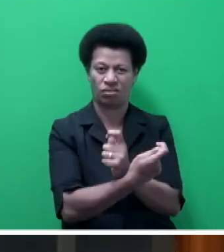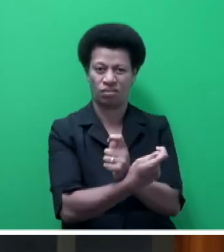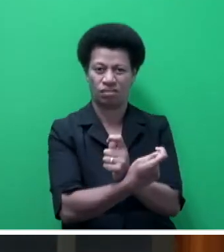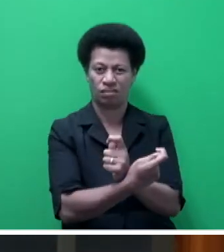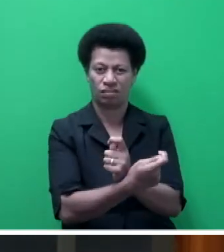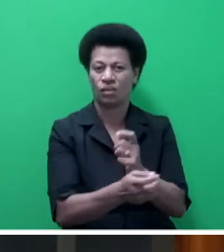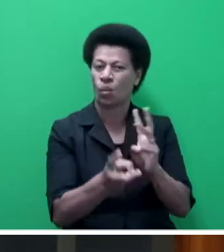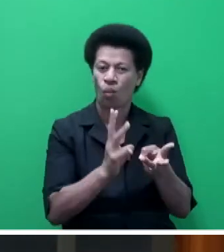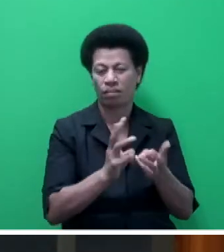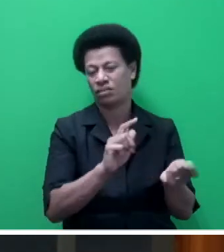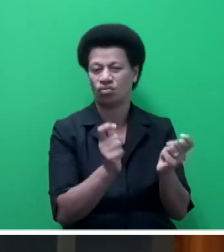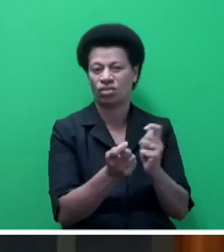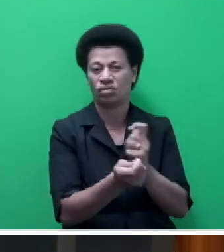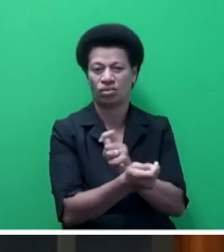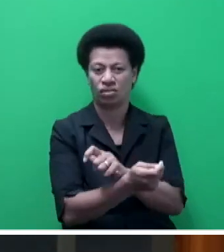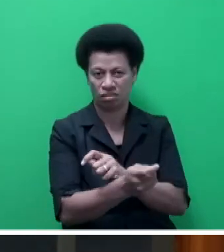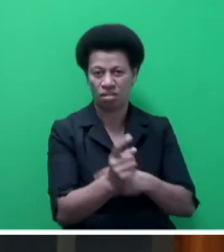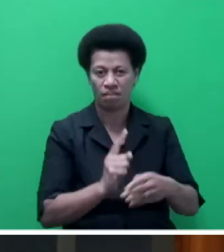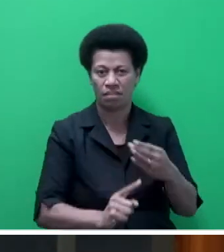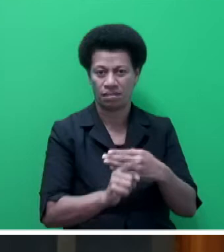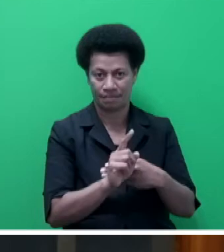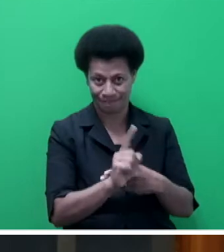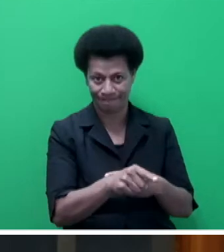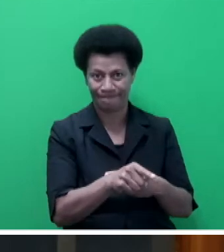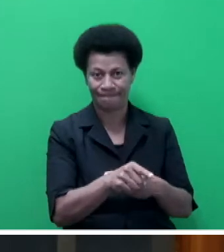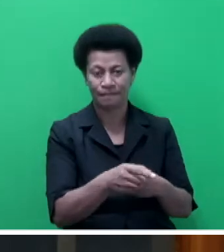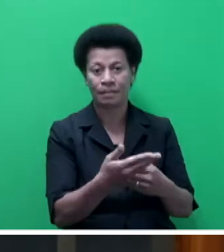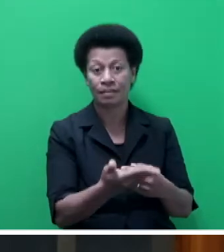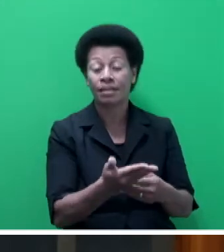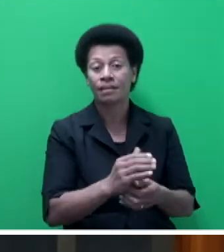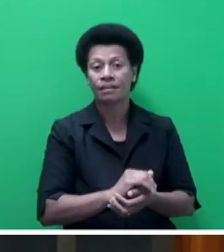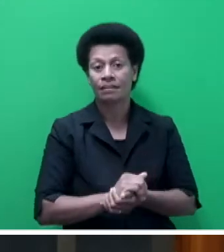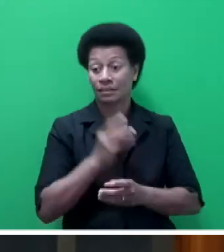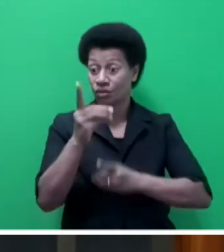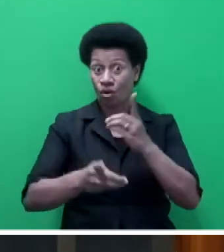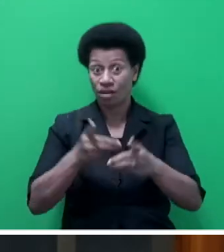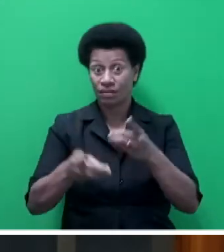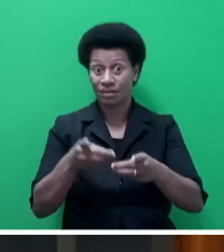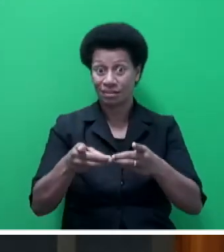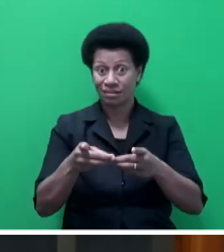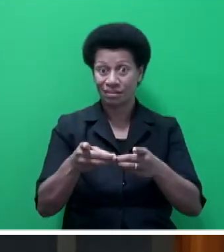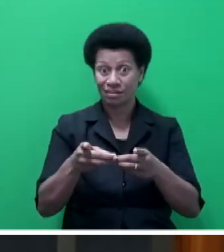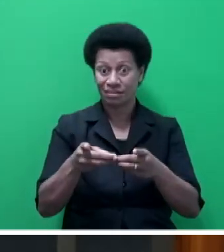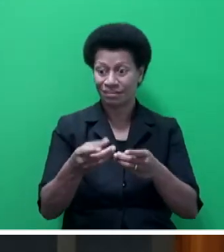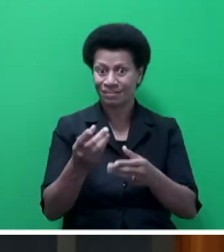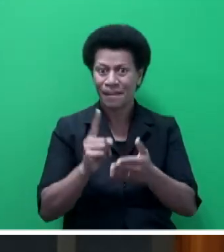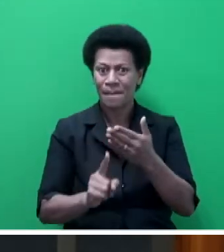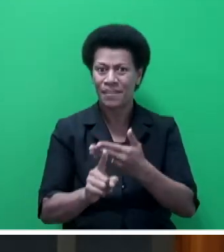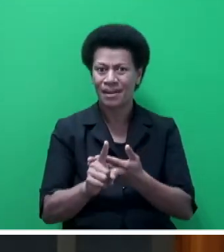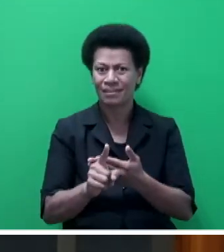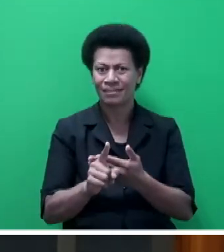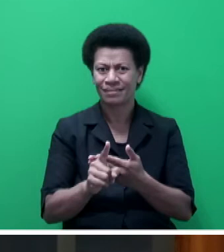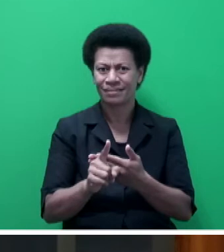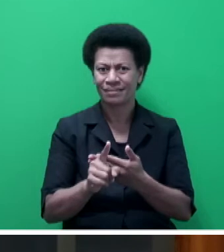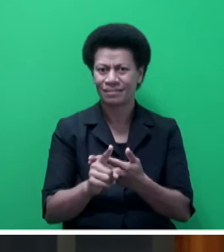Mr. Speaker, say, the intention to host such a summit emanated from my Talanoa